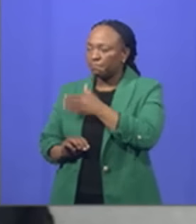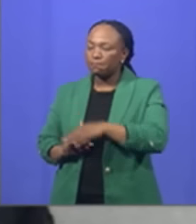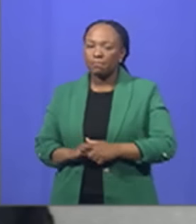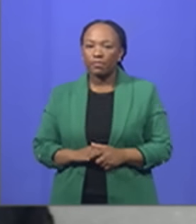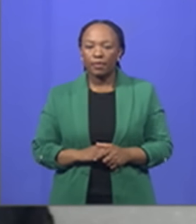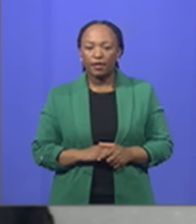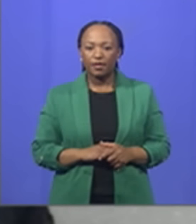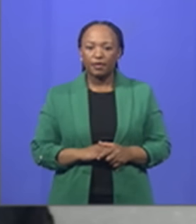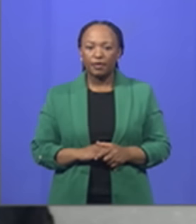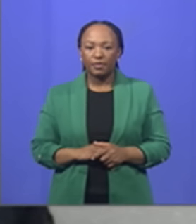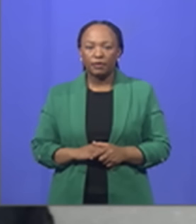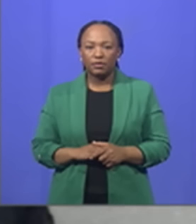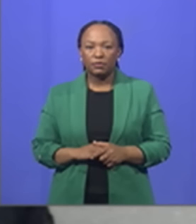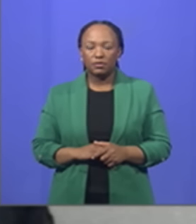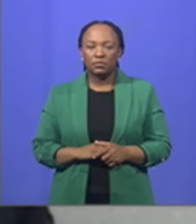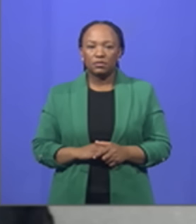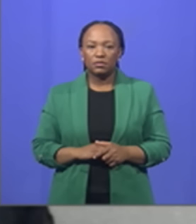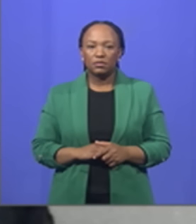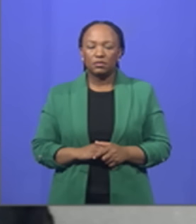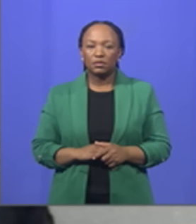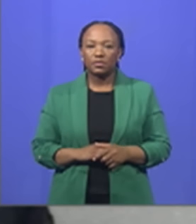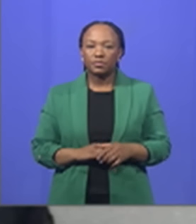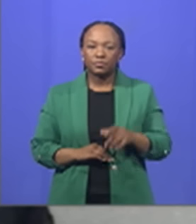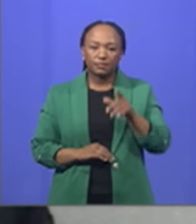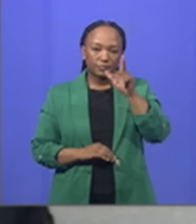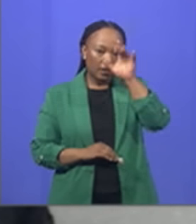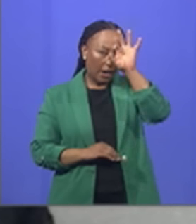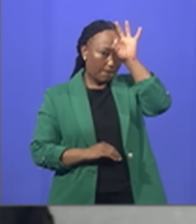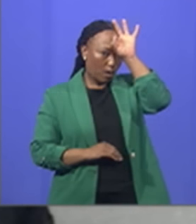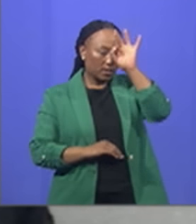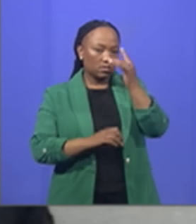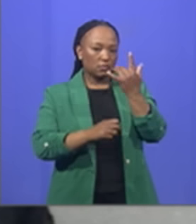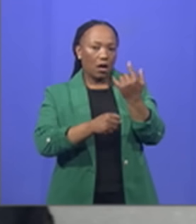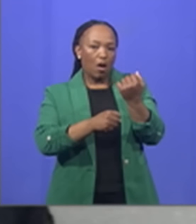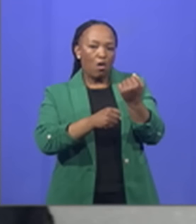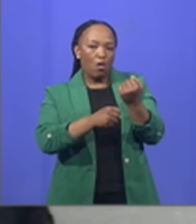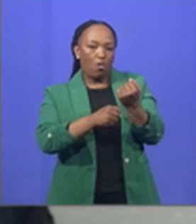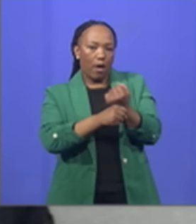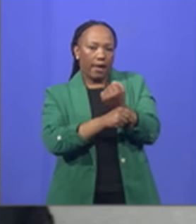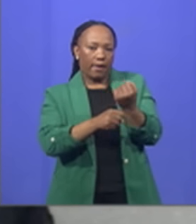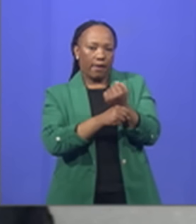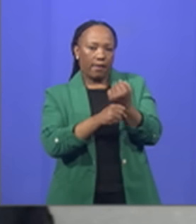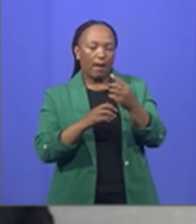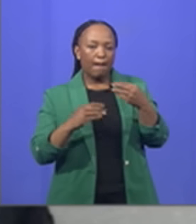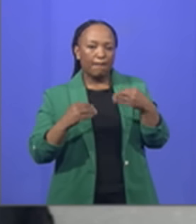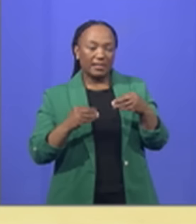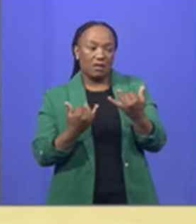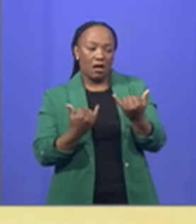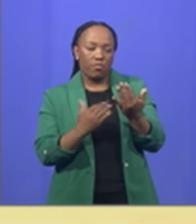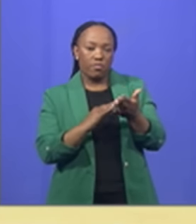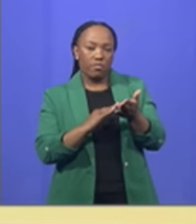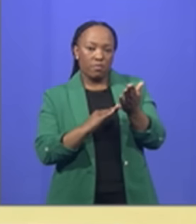The Commission's recommendations task team is currently conducting a takedown operation, with the operation currently